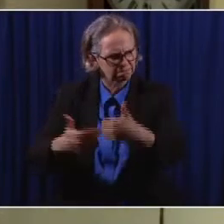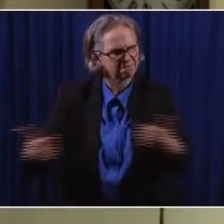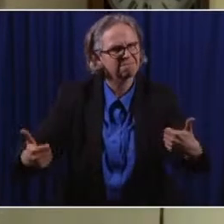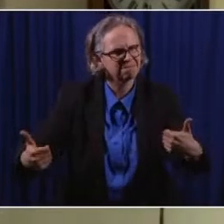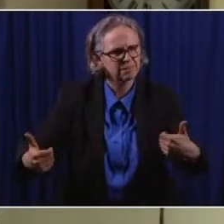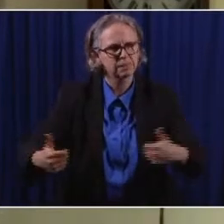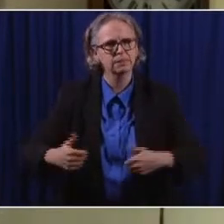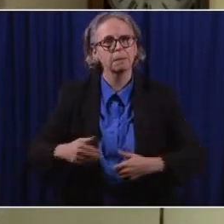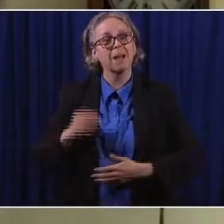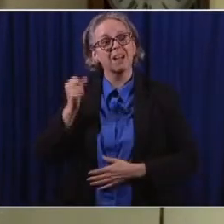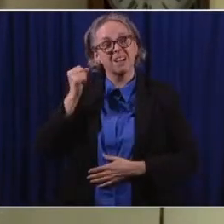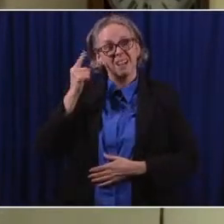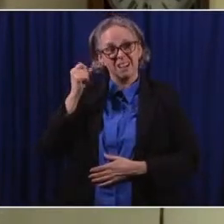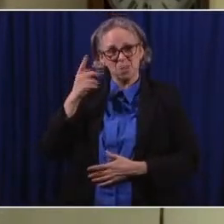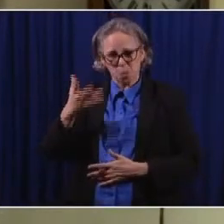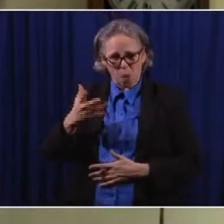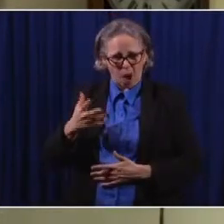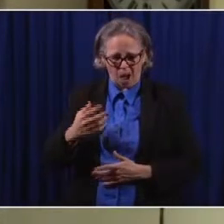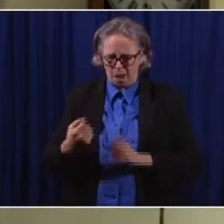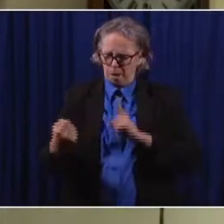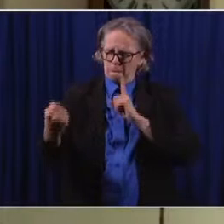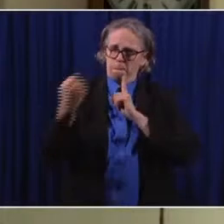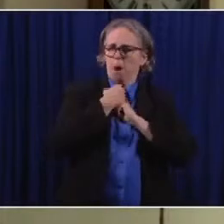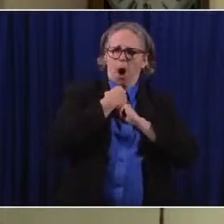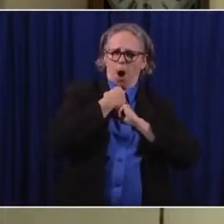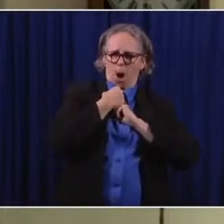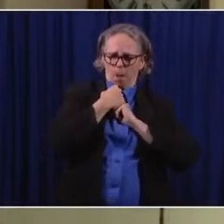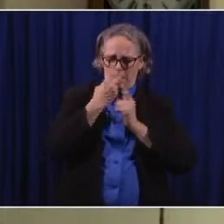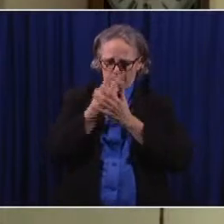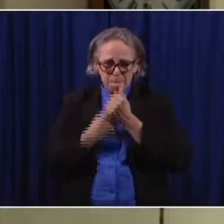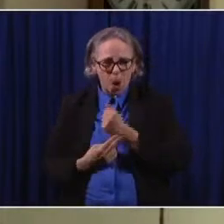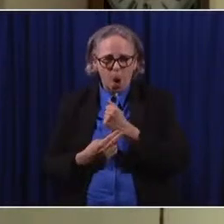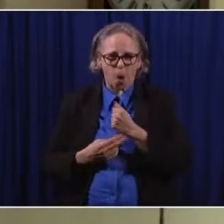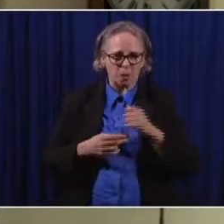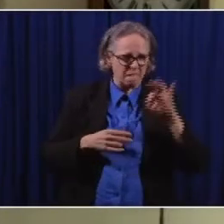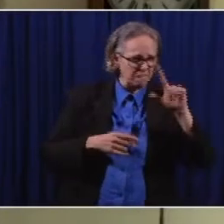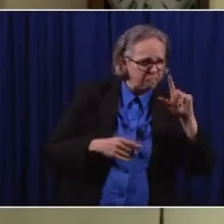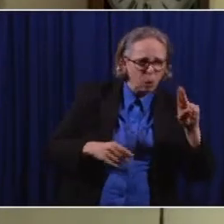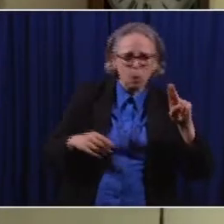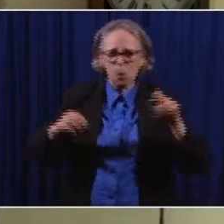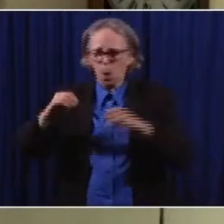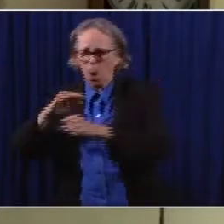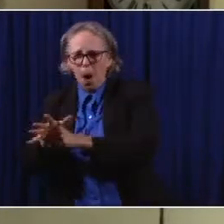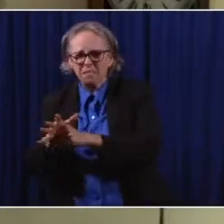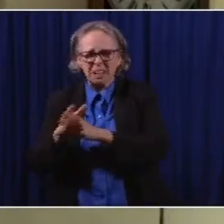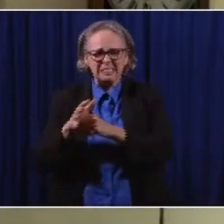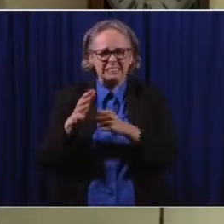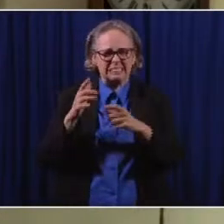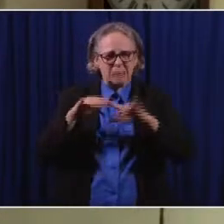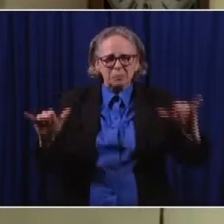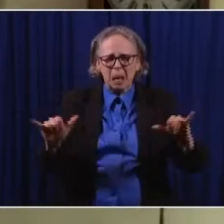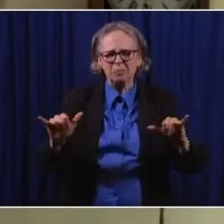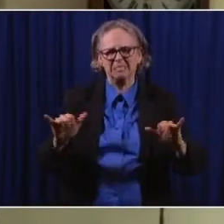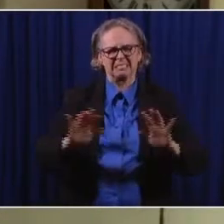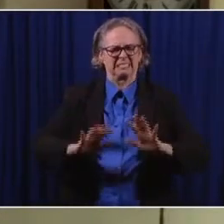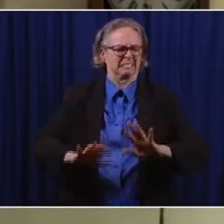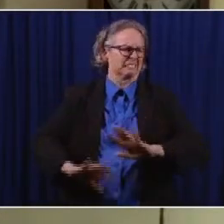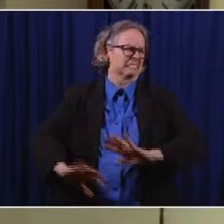us, adults or children, want to learn about how COVID and the flu together work. Not something we want to